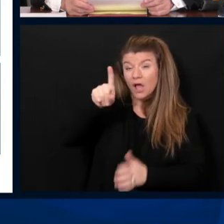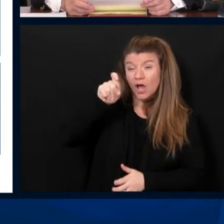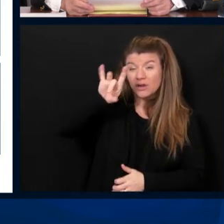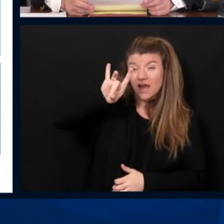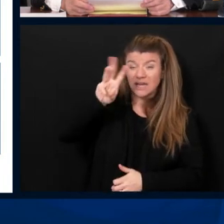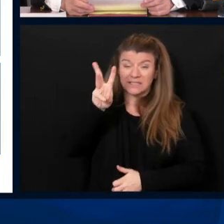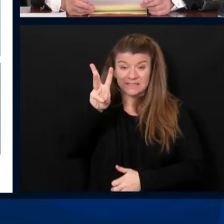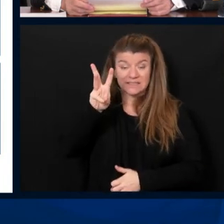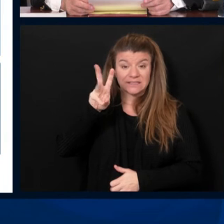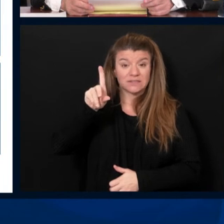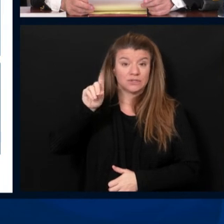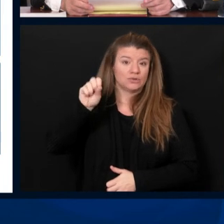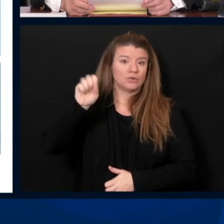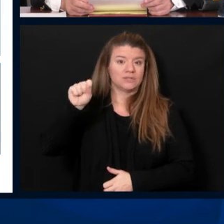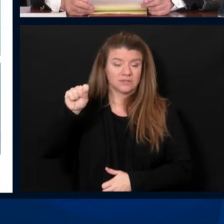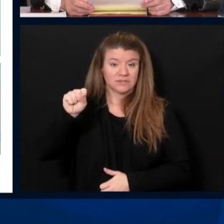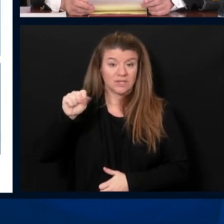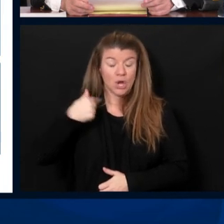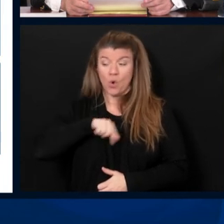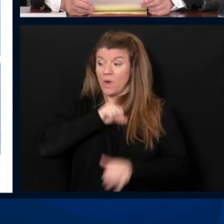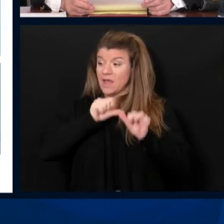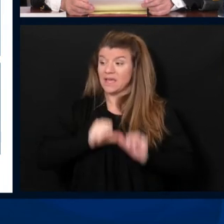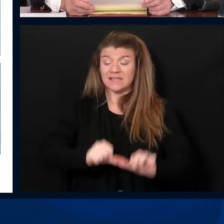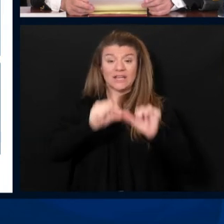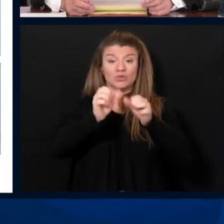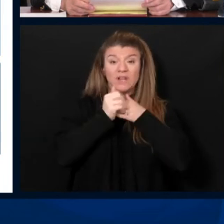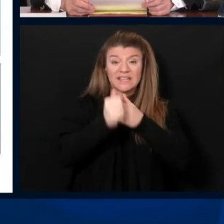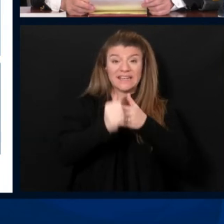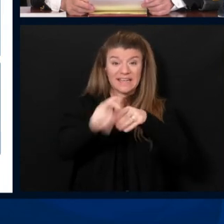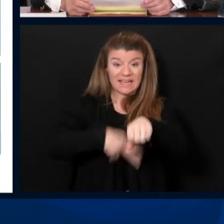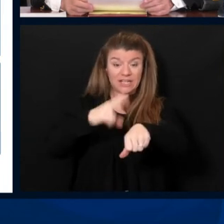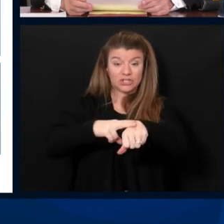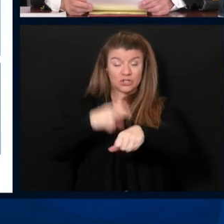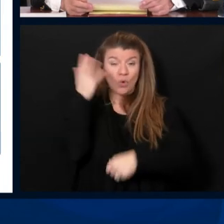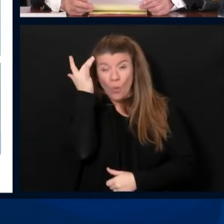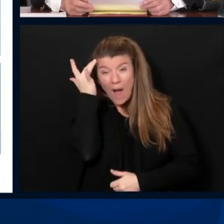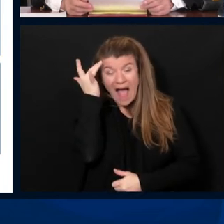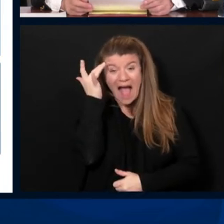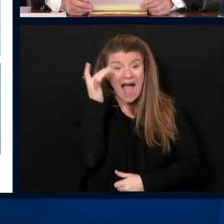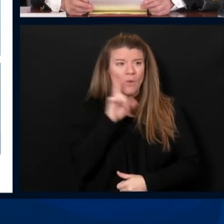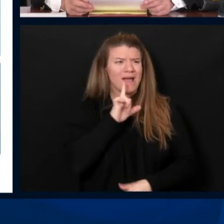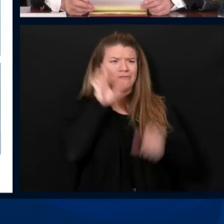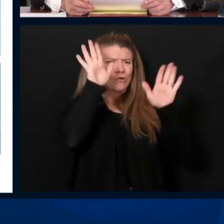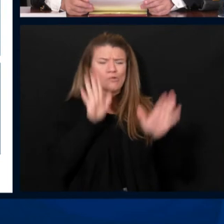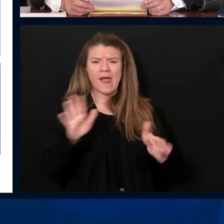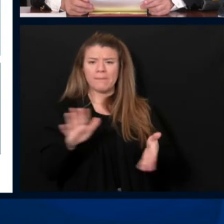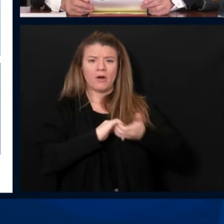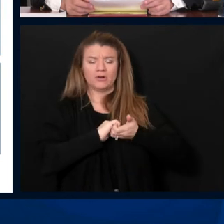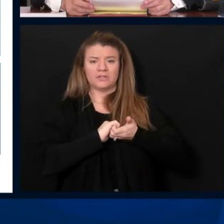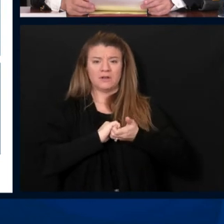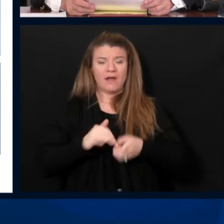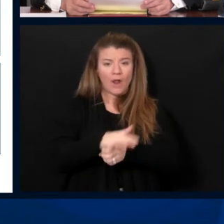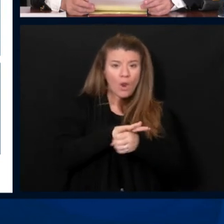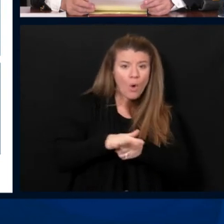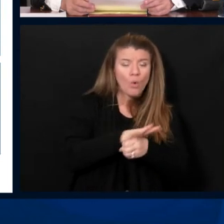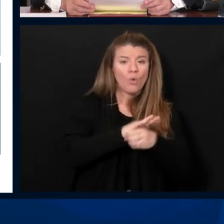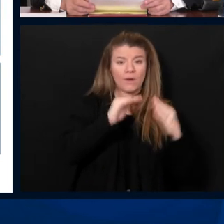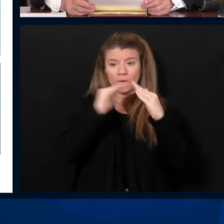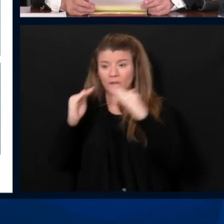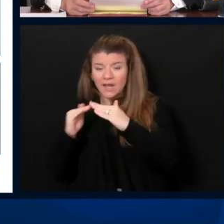391,186 doses. We continue to lead the nation because of all the great partners on the local and the community